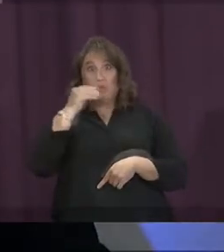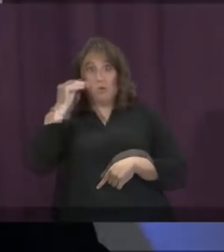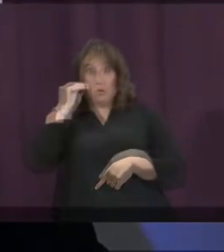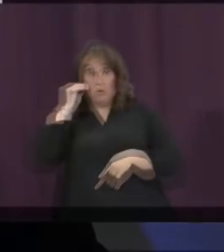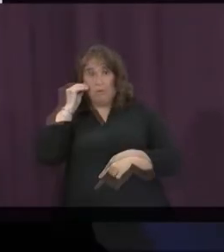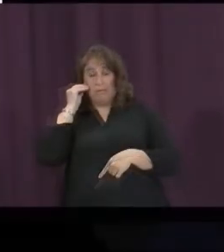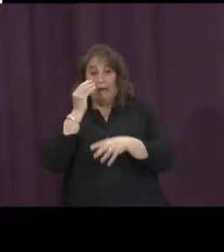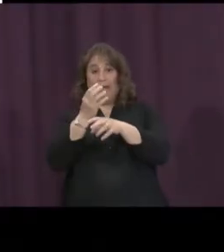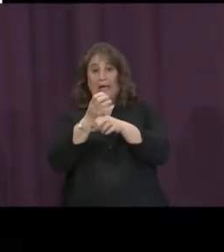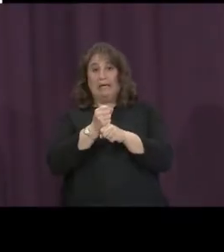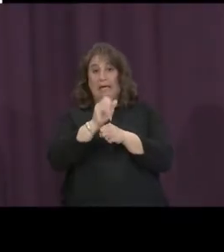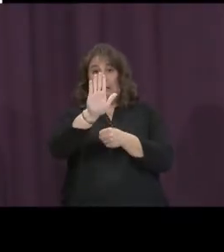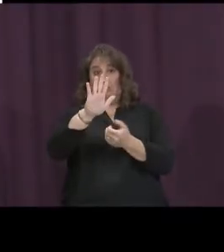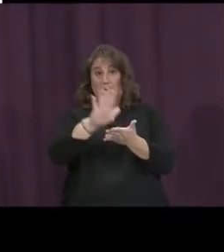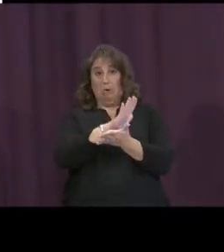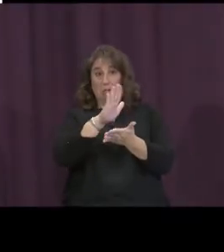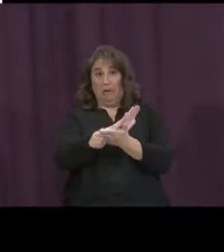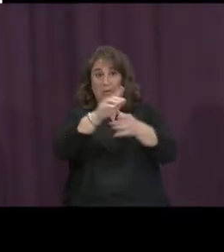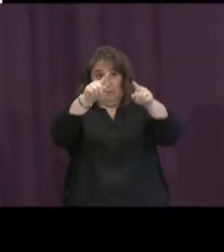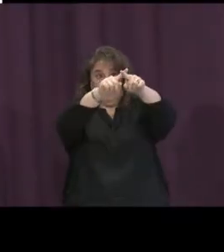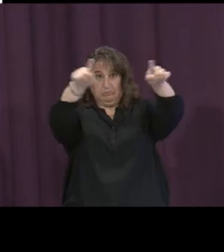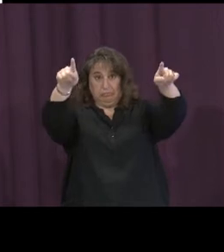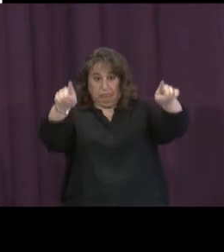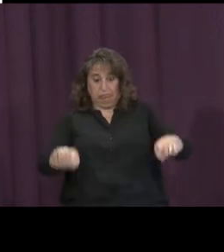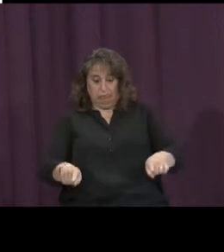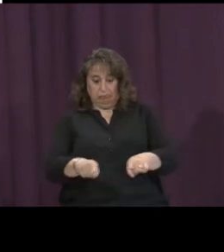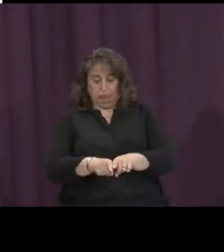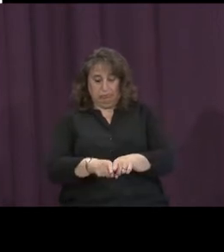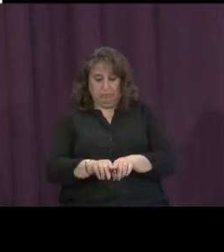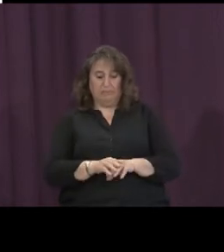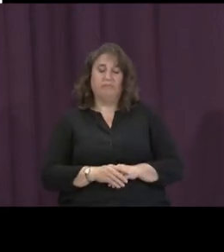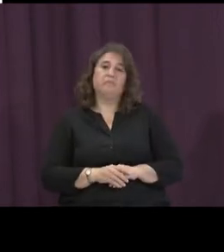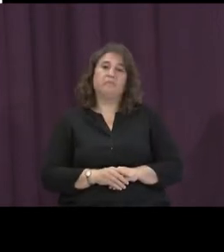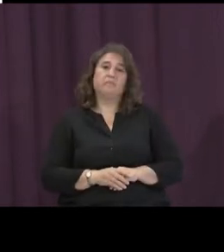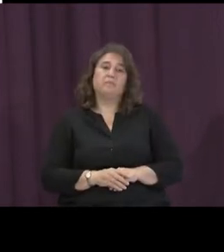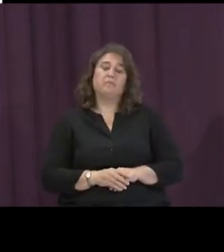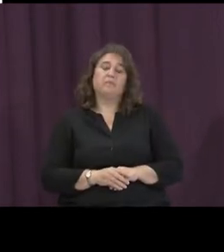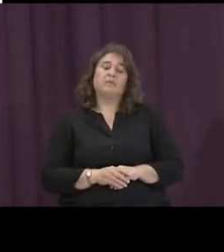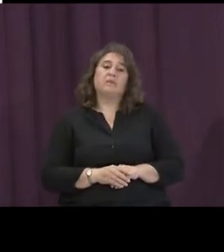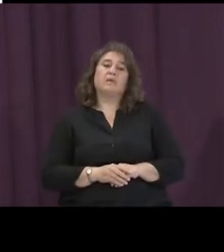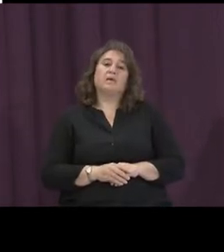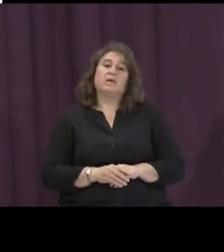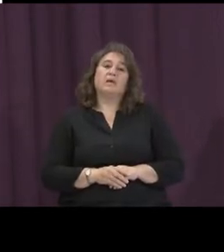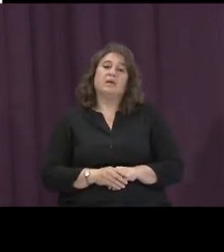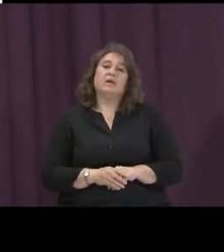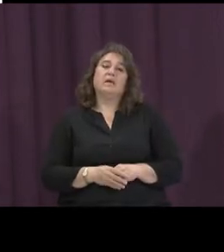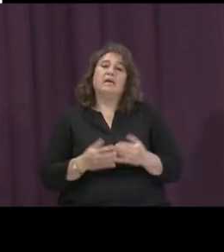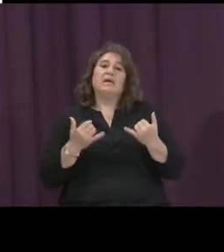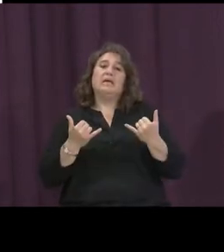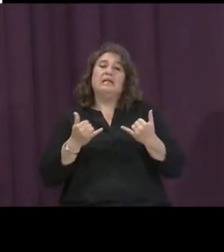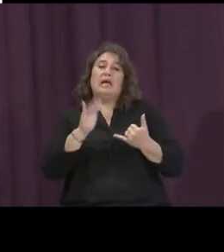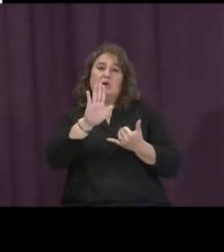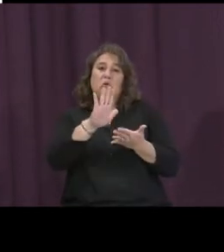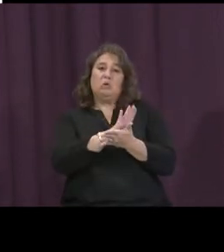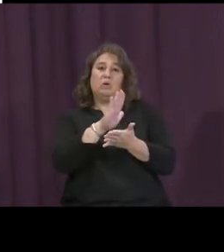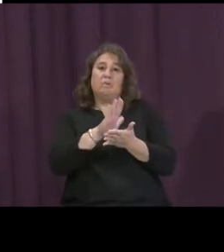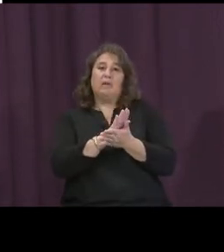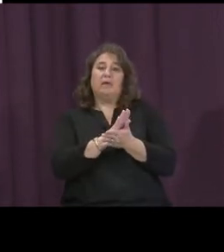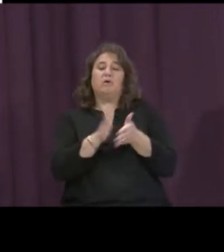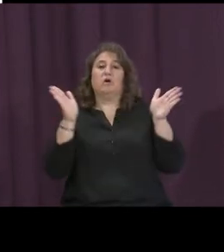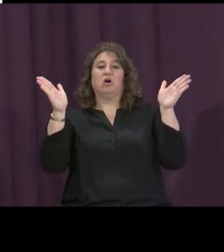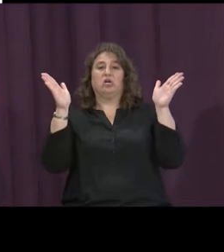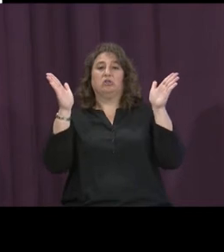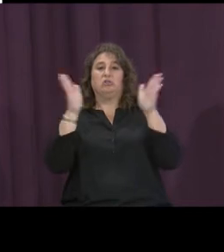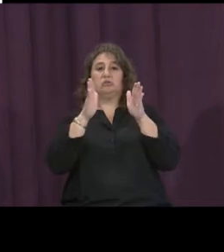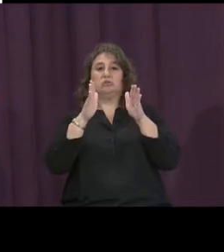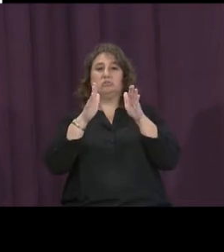go ahead and get out a piece of paper. Like I said, and what I want you to do is I want you to draw a small circle